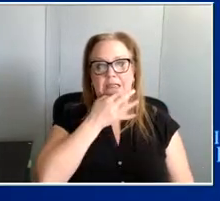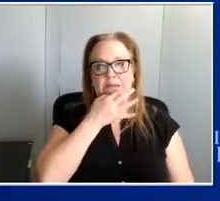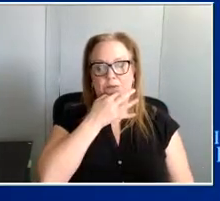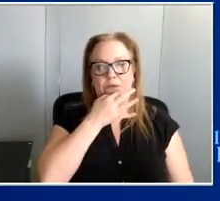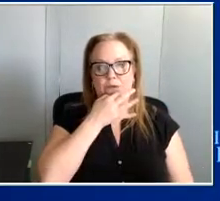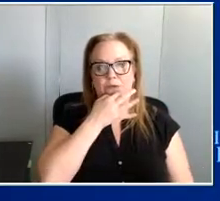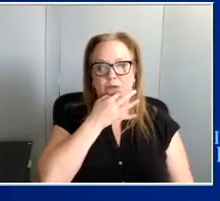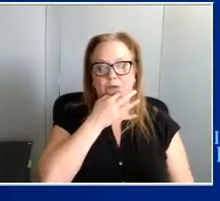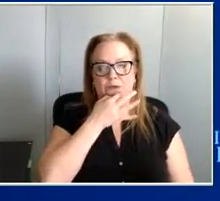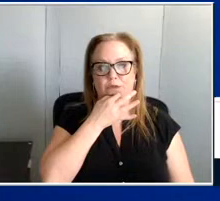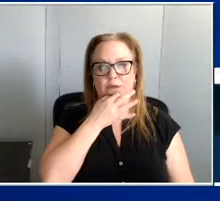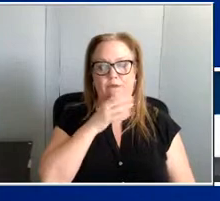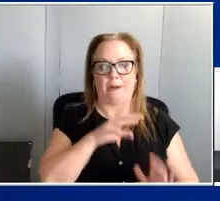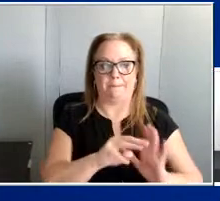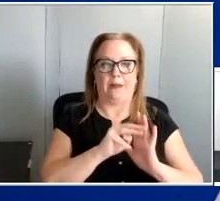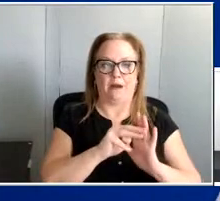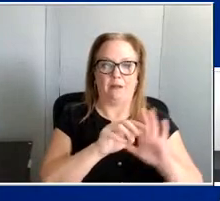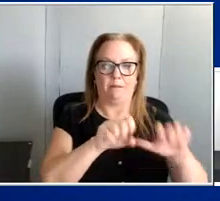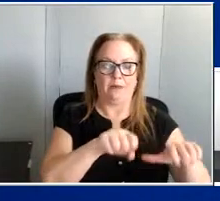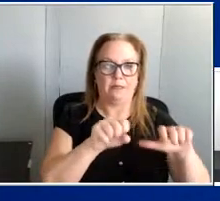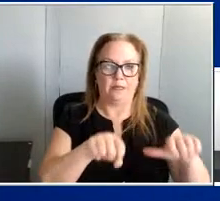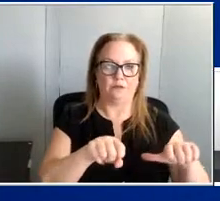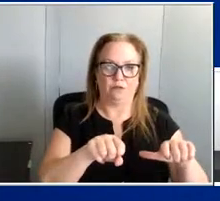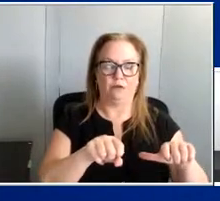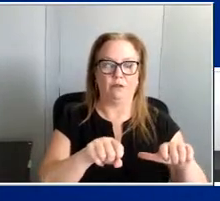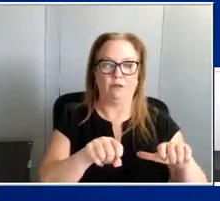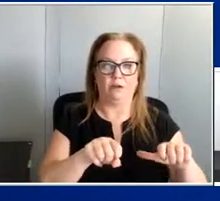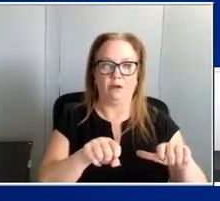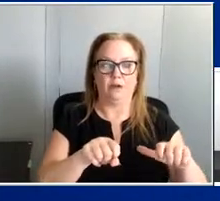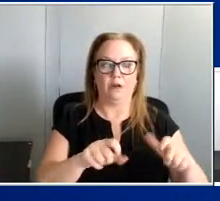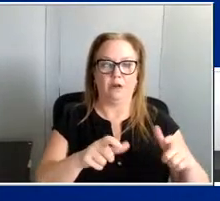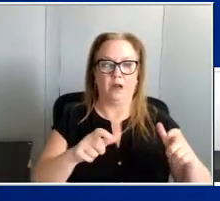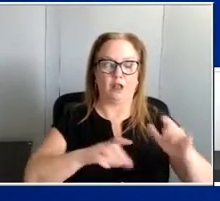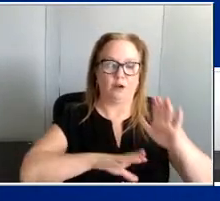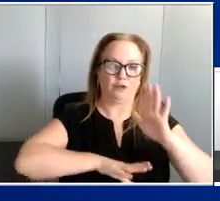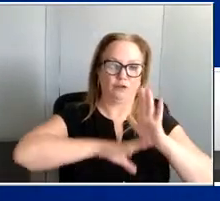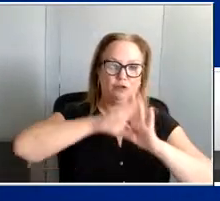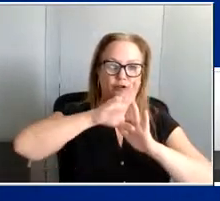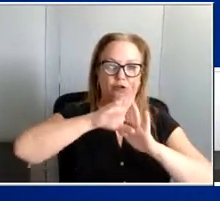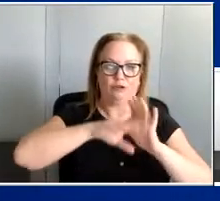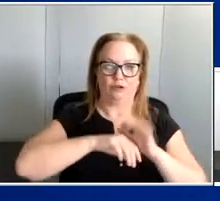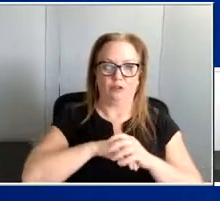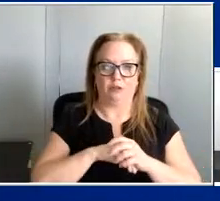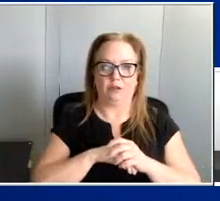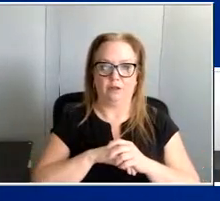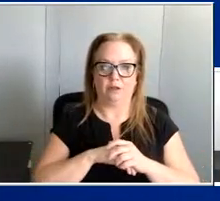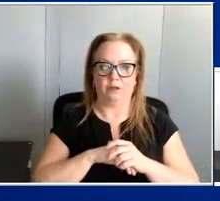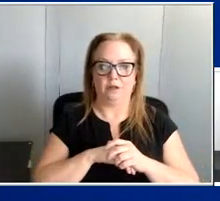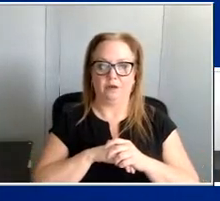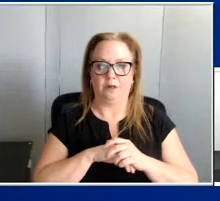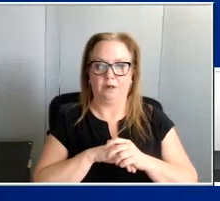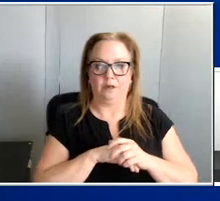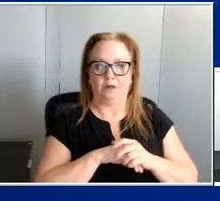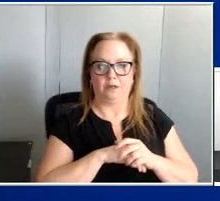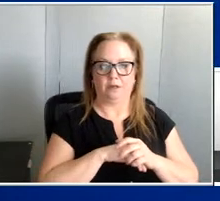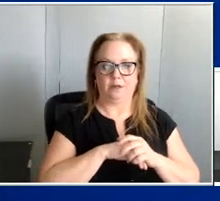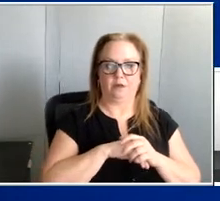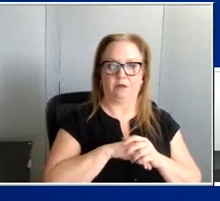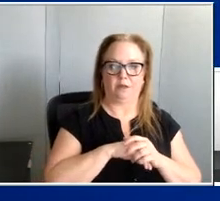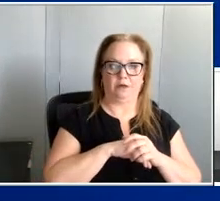to maybe model if there's a potential for a large worldwide surge. That is truly what they have concerns